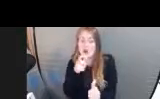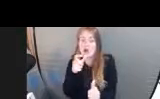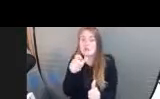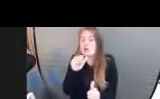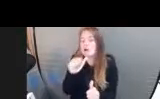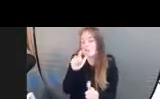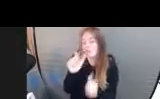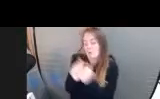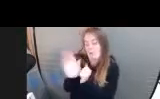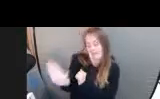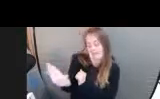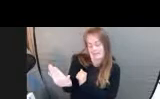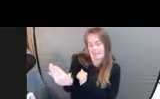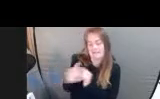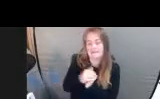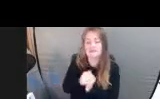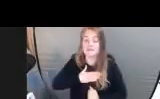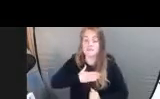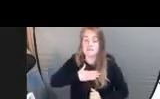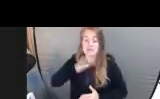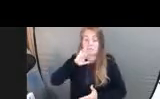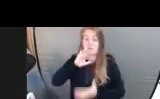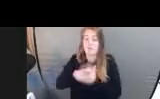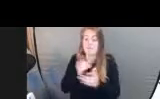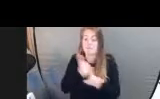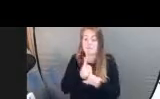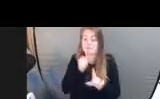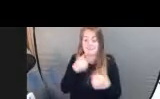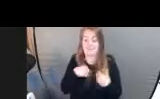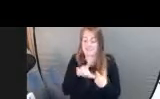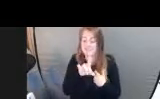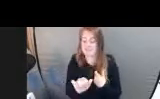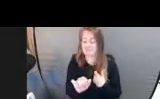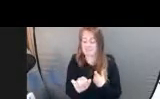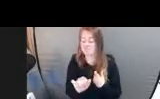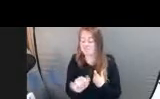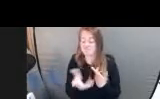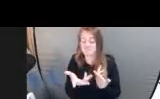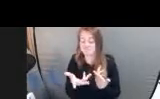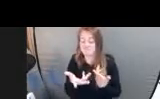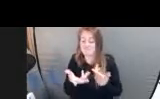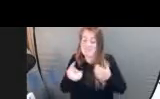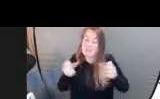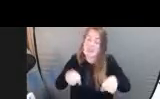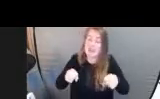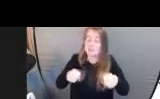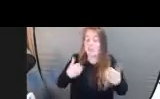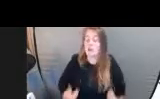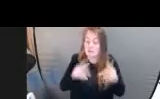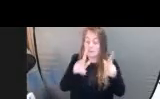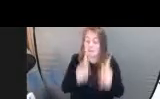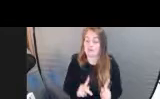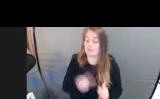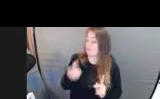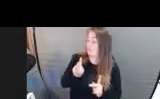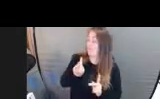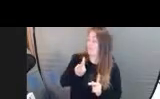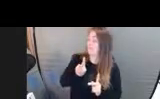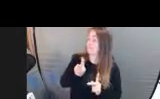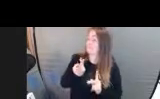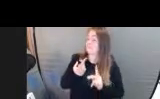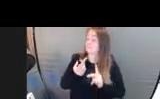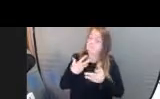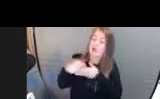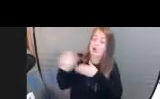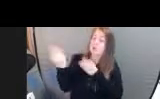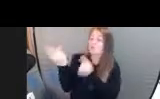Okay, my wife does not have a disability in any regard. Okay, she's an able-bodied person, so when we're out, it's pretty natural for,